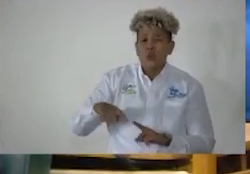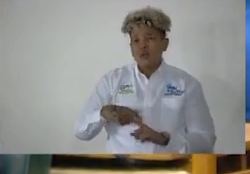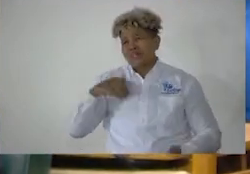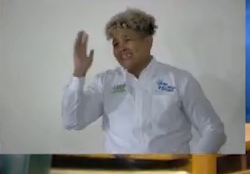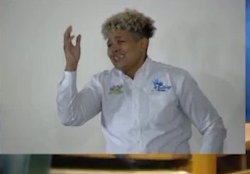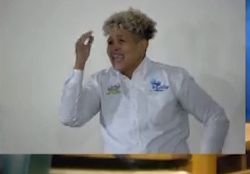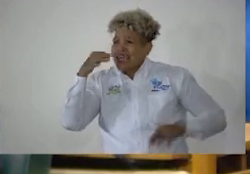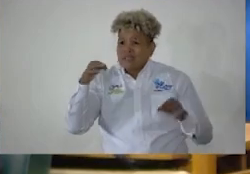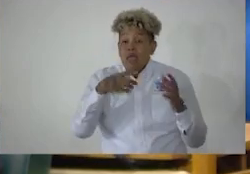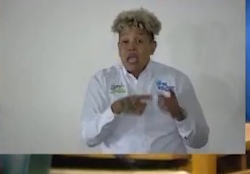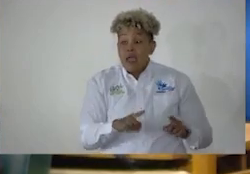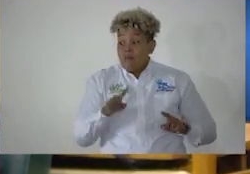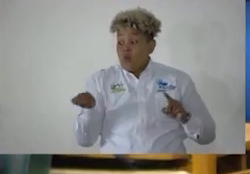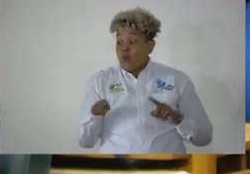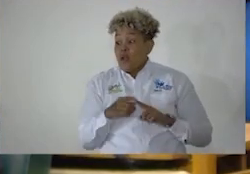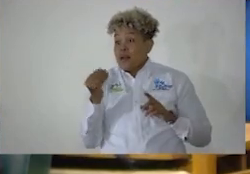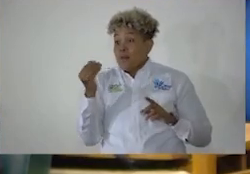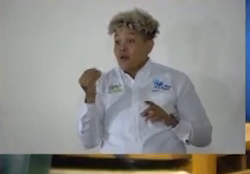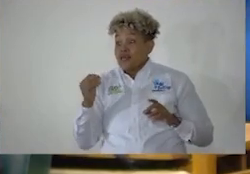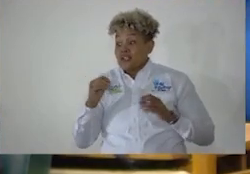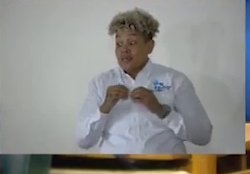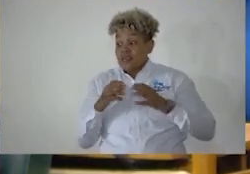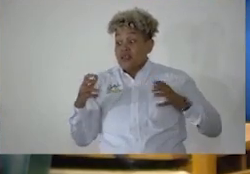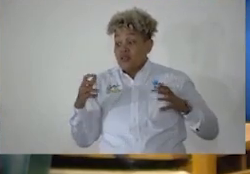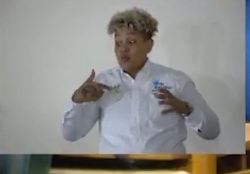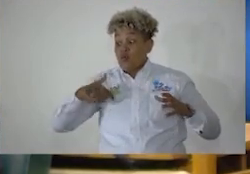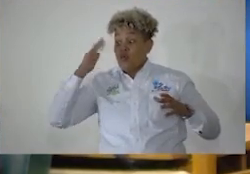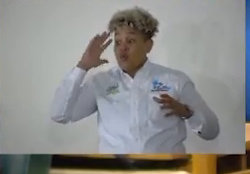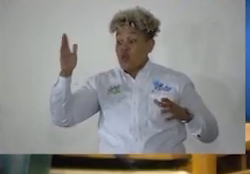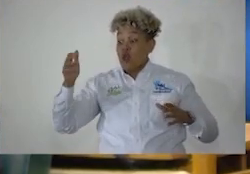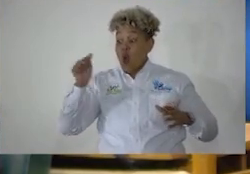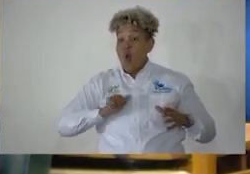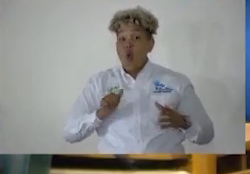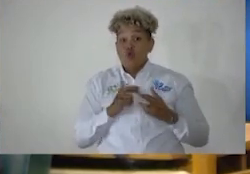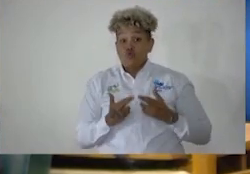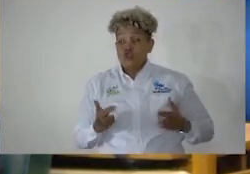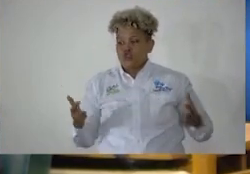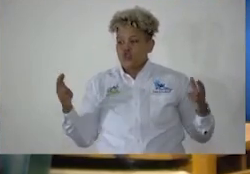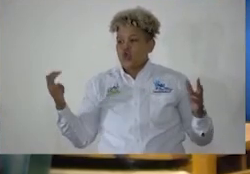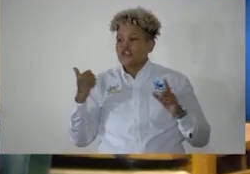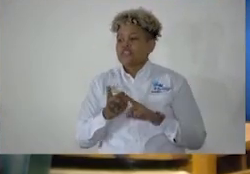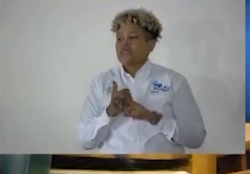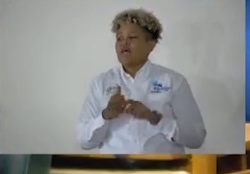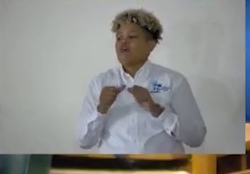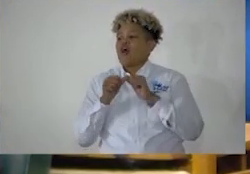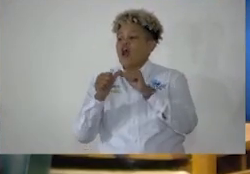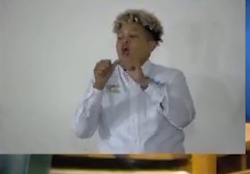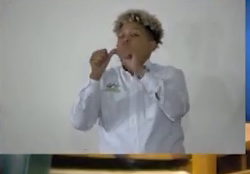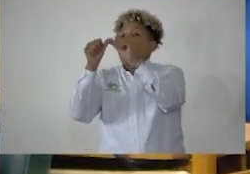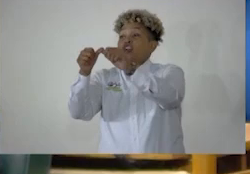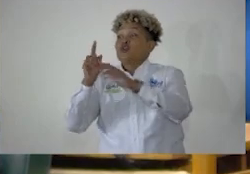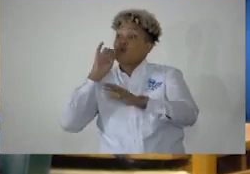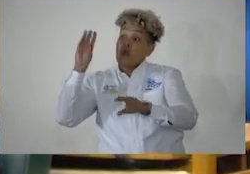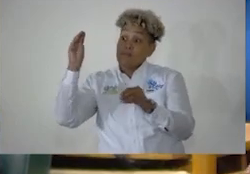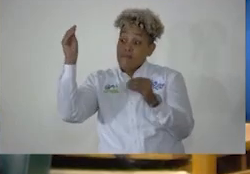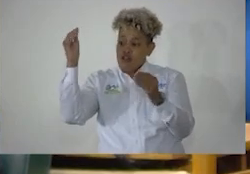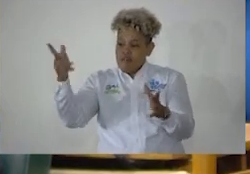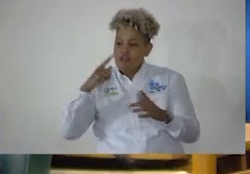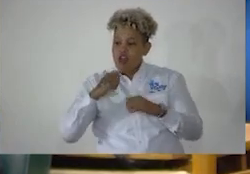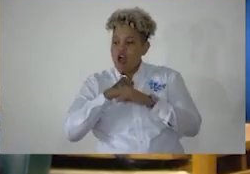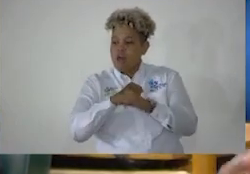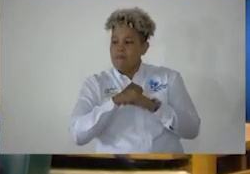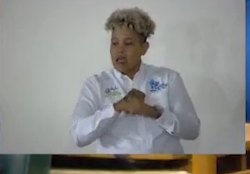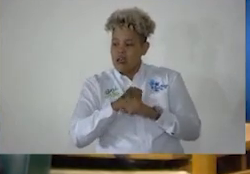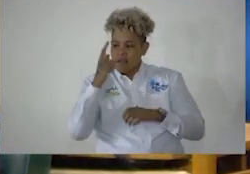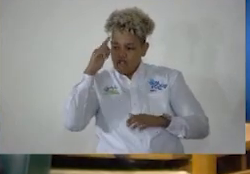them, was that when it matures, we will, out of our own resources, continue to provide that protection